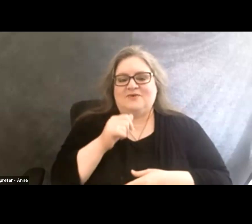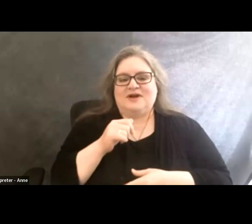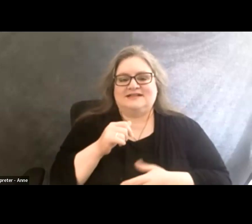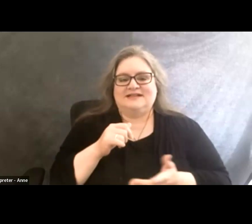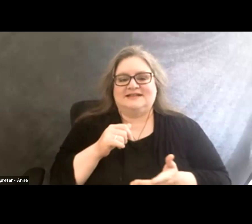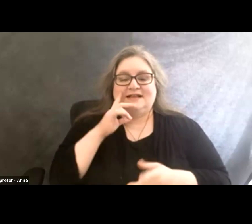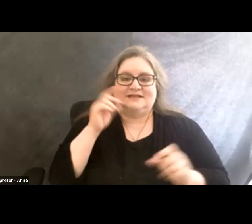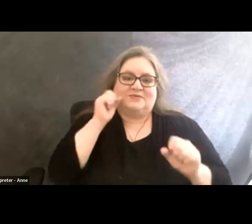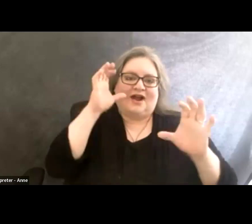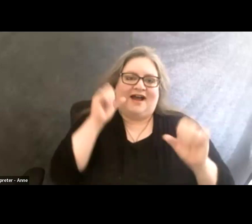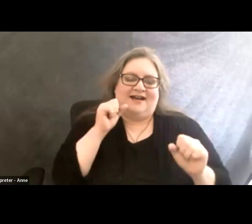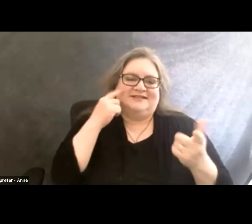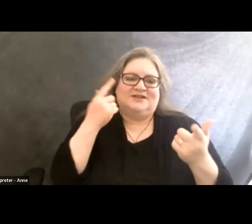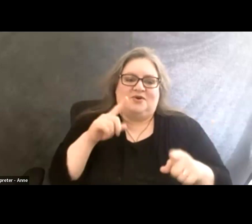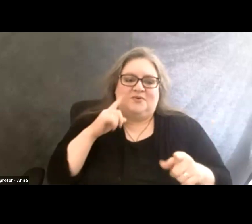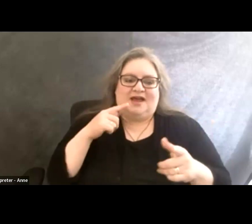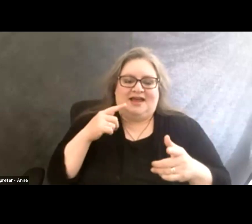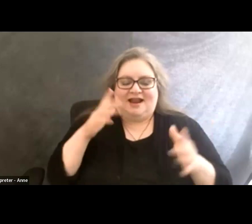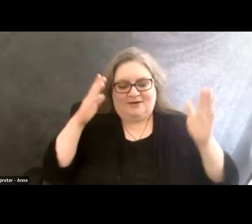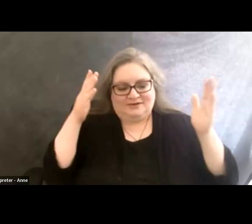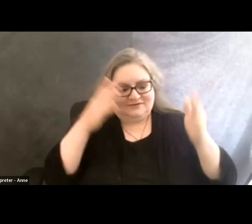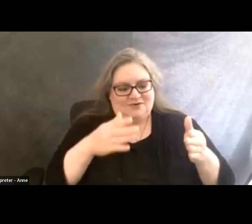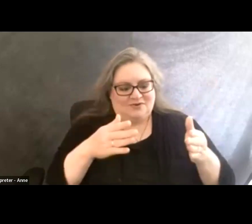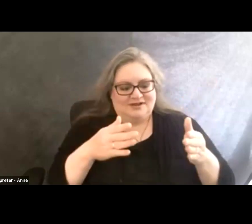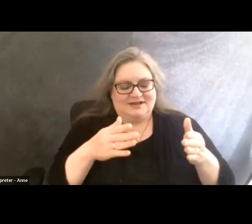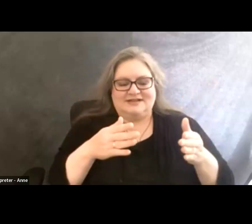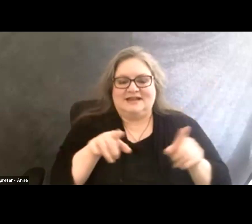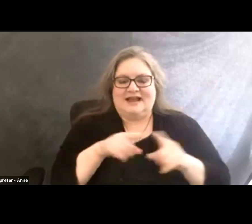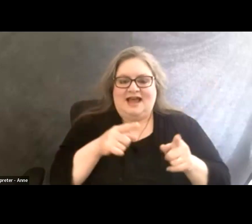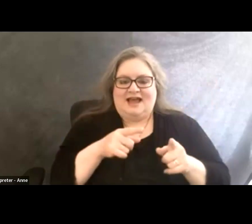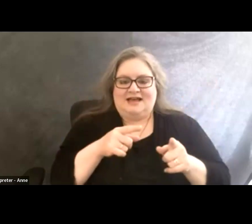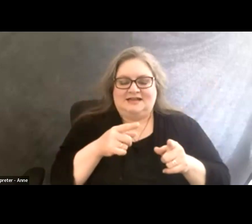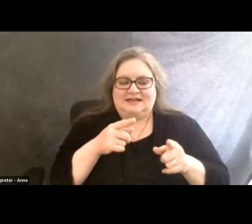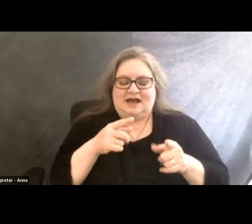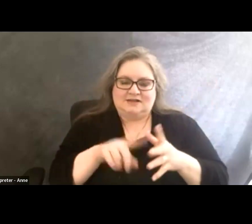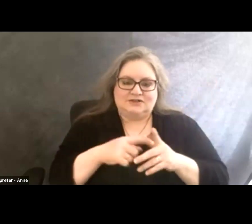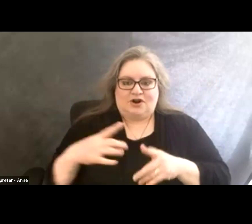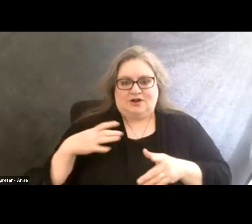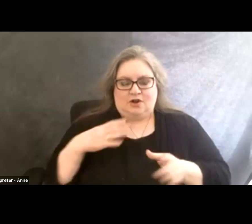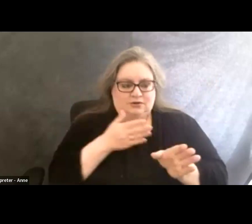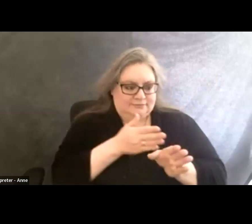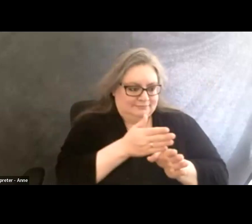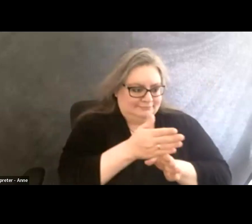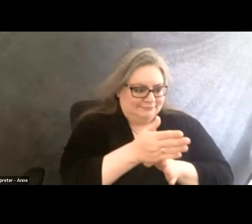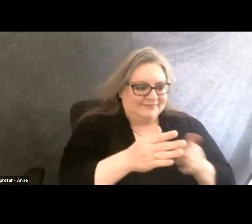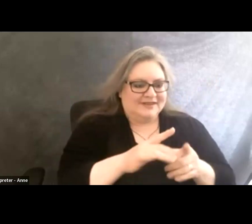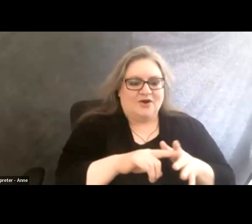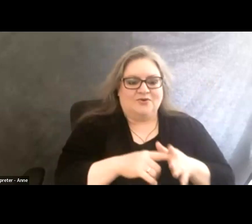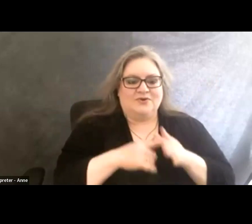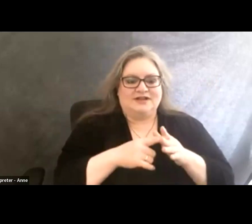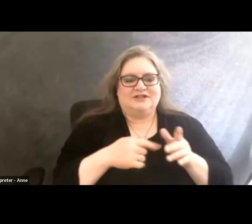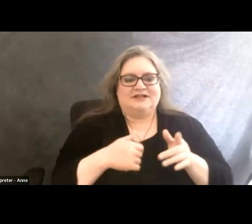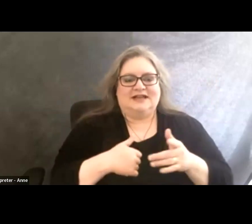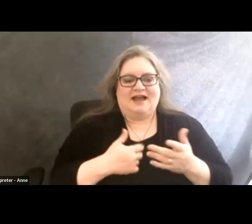a surprise when I ended up focusing as I got into the coaching career, which originally I had